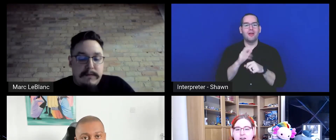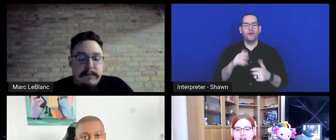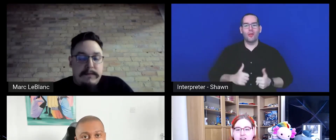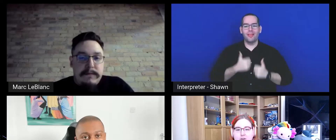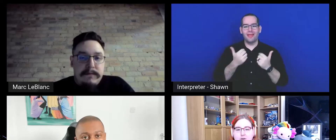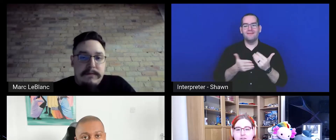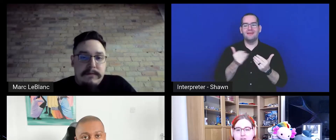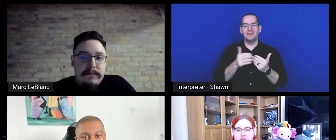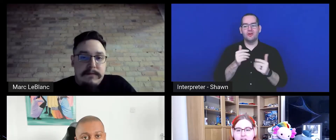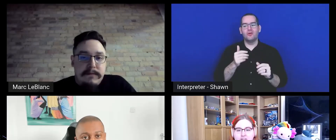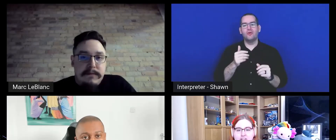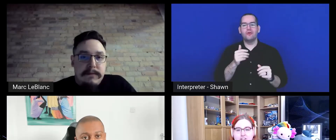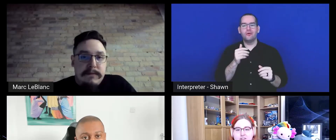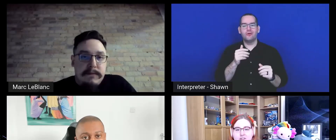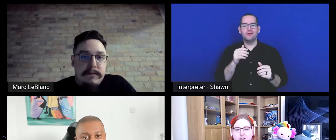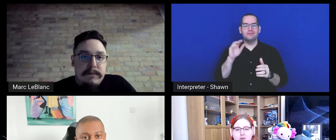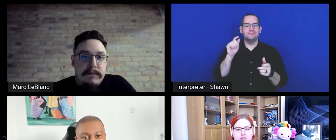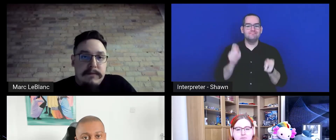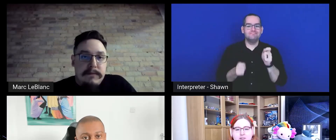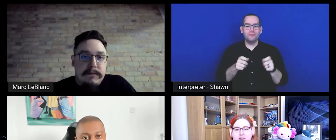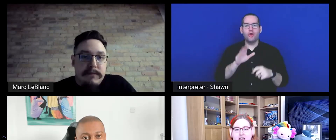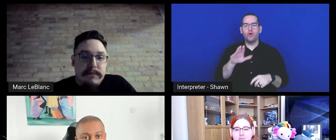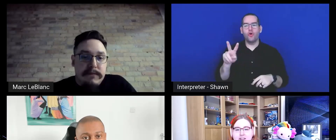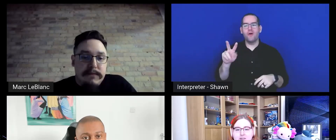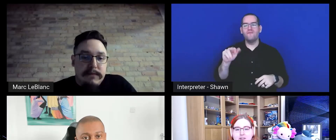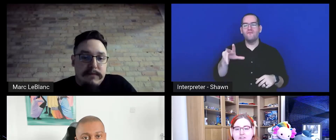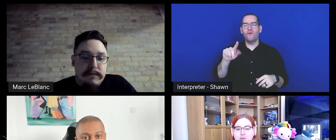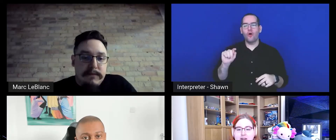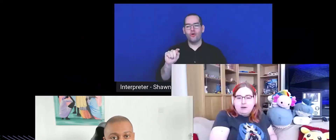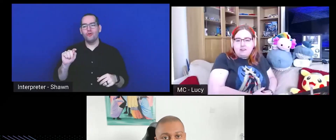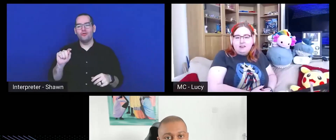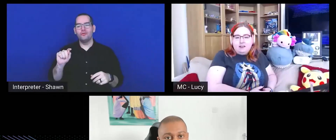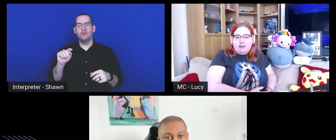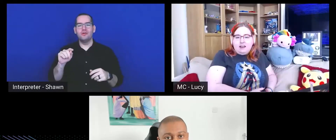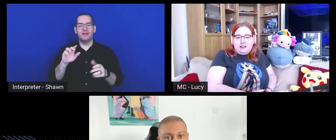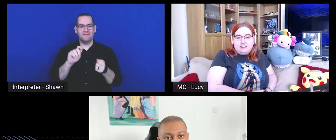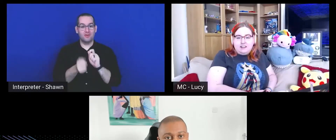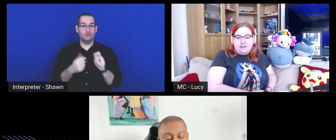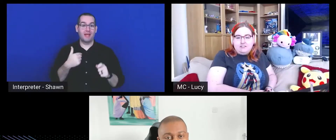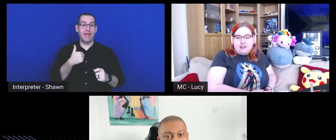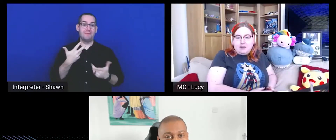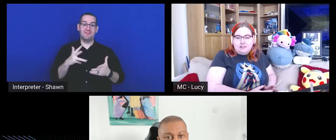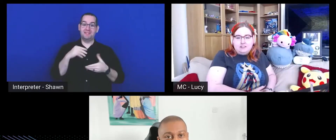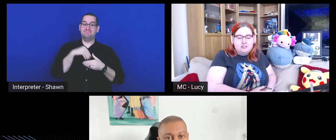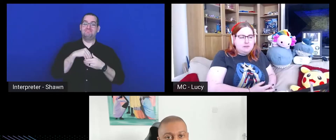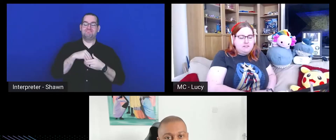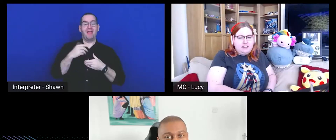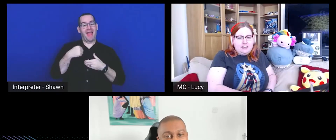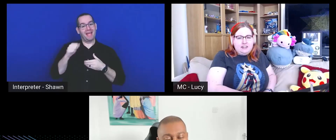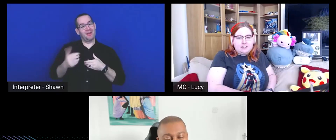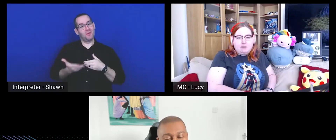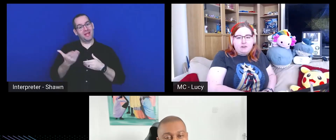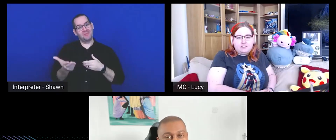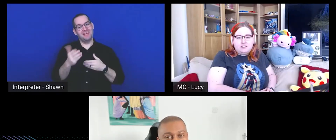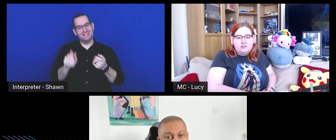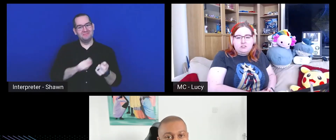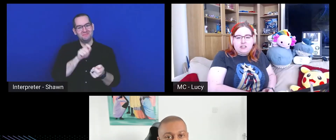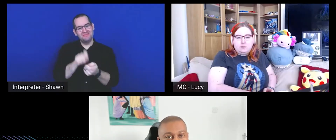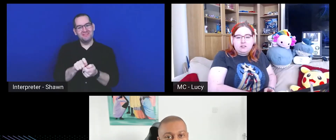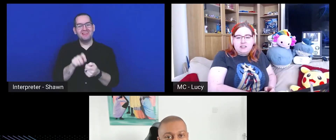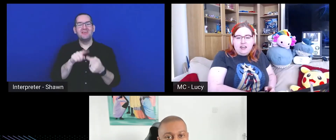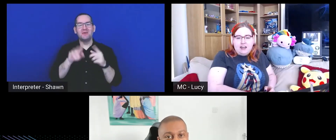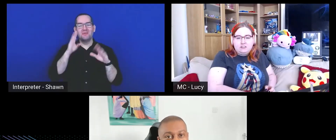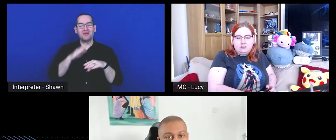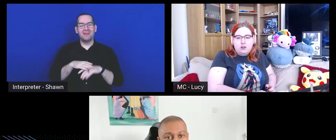codifying your vault configurations, is something I'm intimately familiar with and can definitely recommend. Specifically, he's going to be focusing on